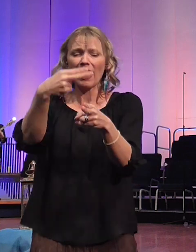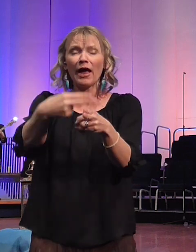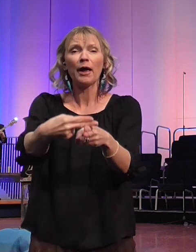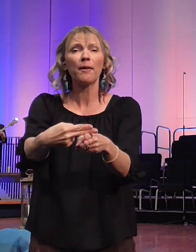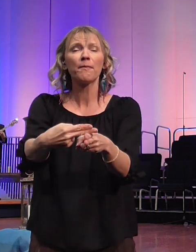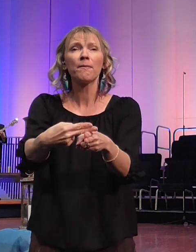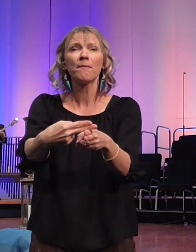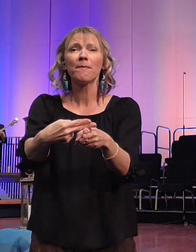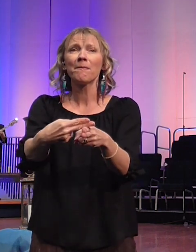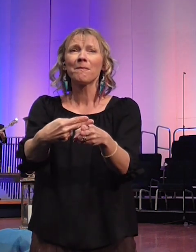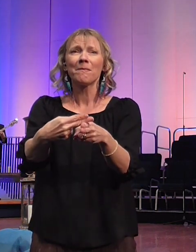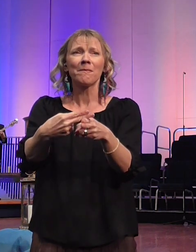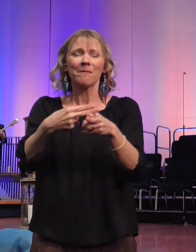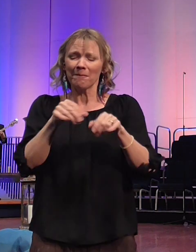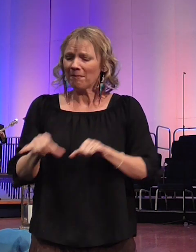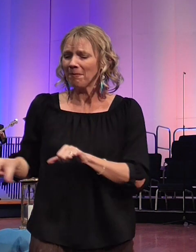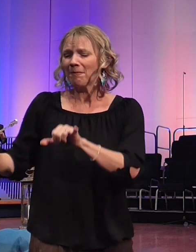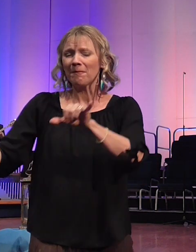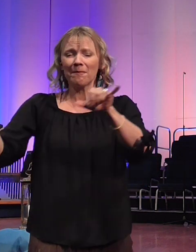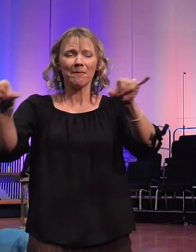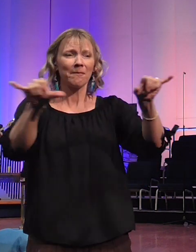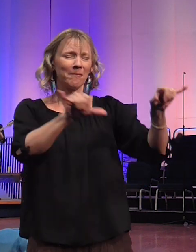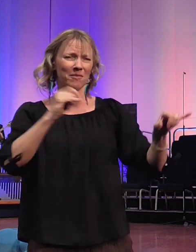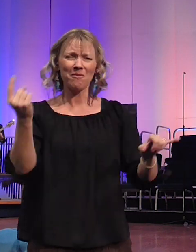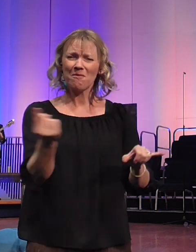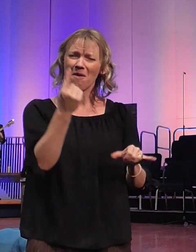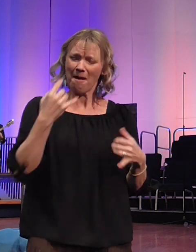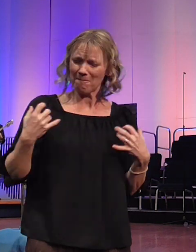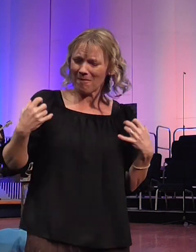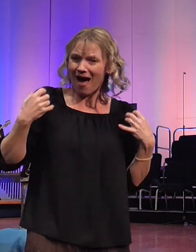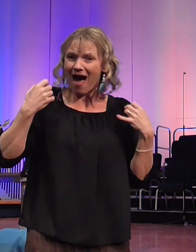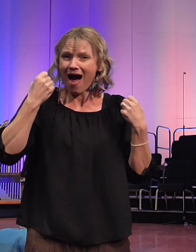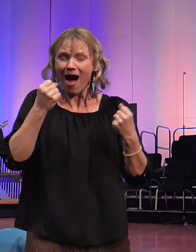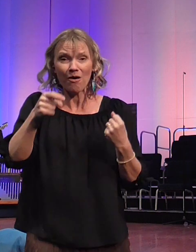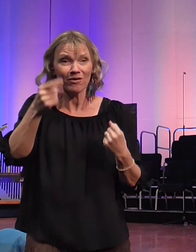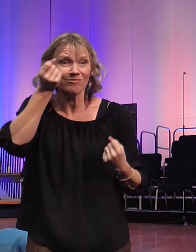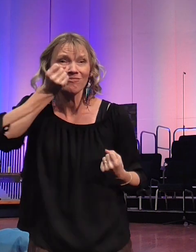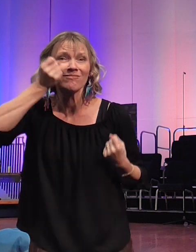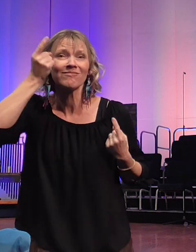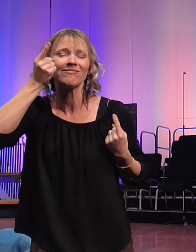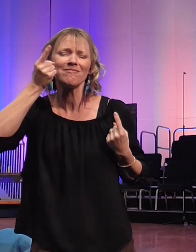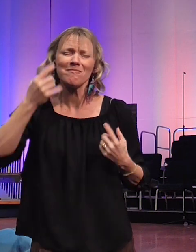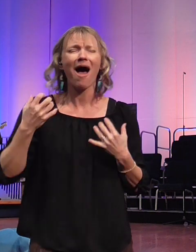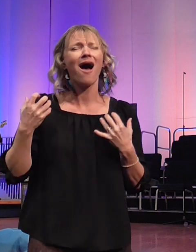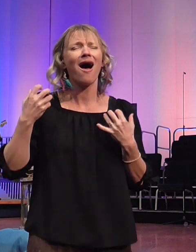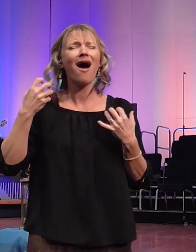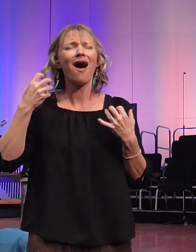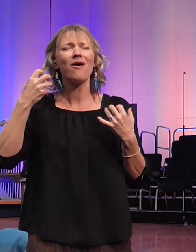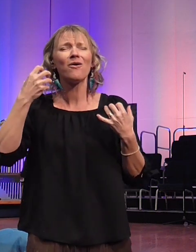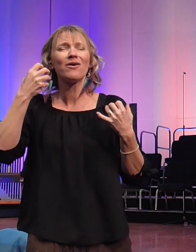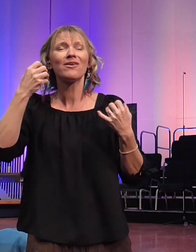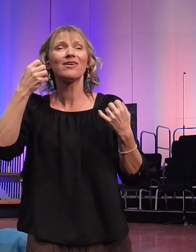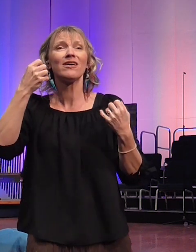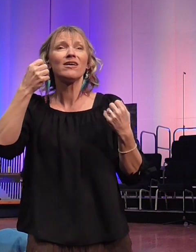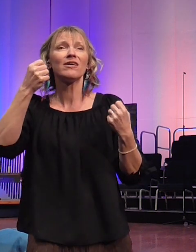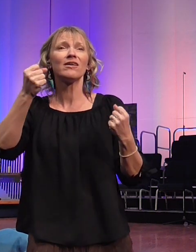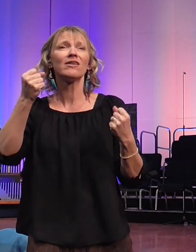give it, it's all one power, can't you see? It's the power of